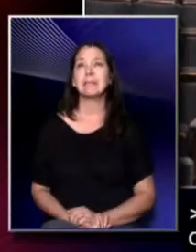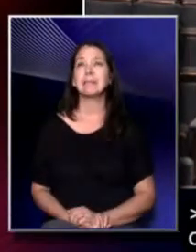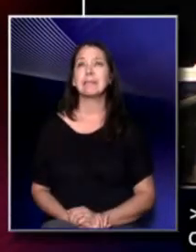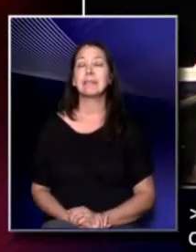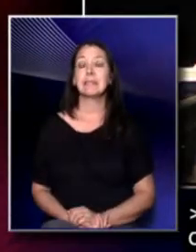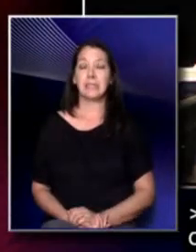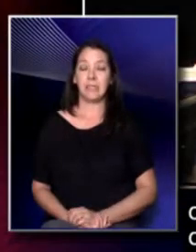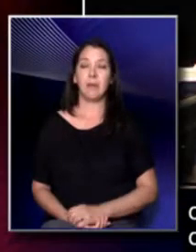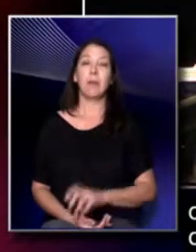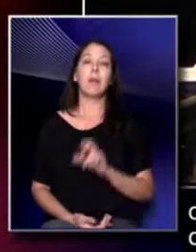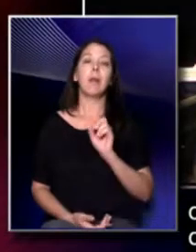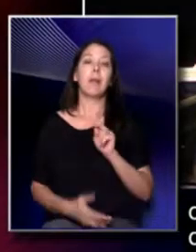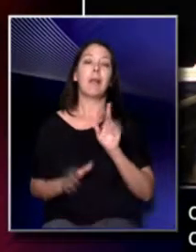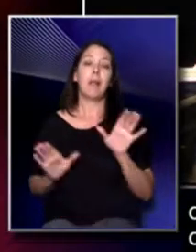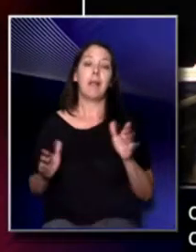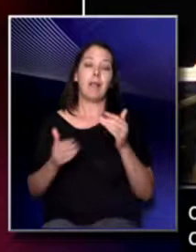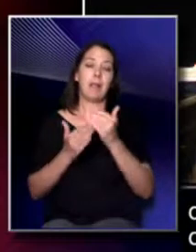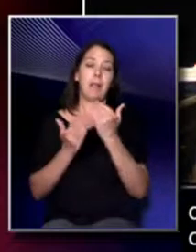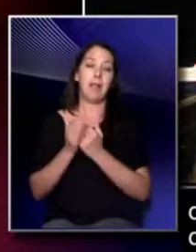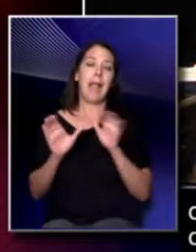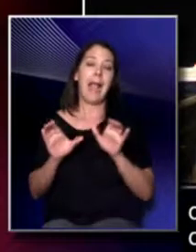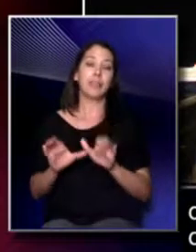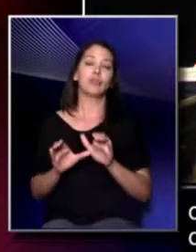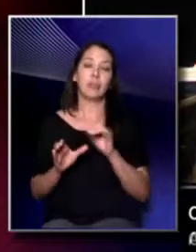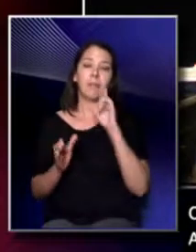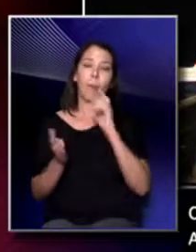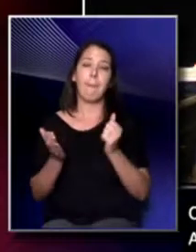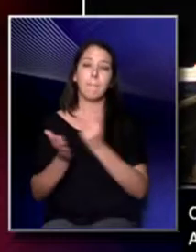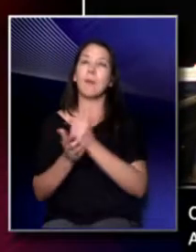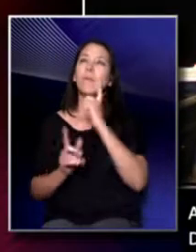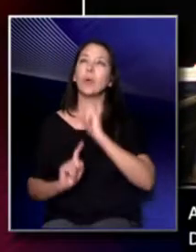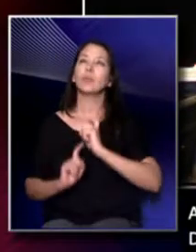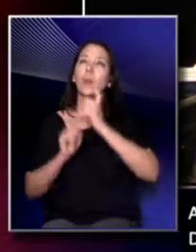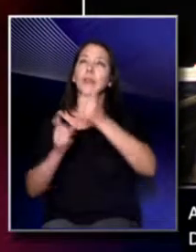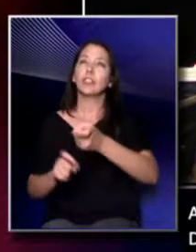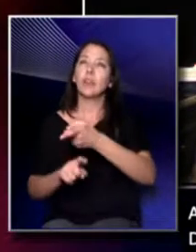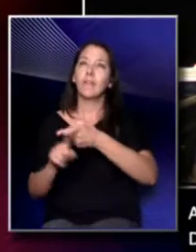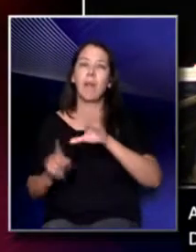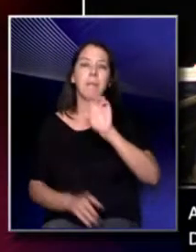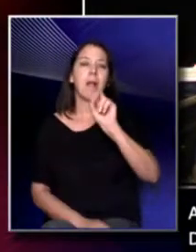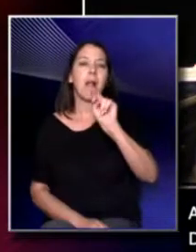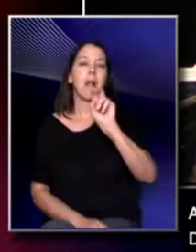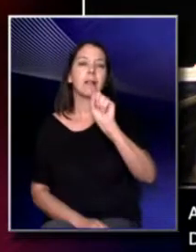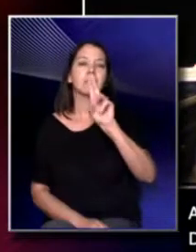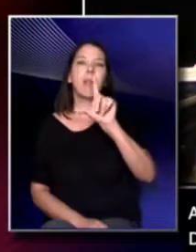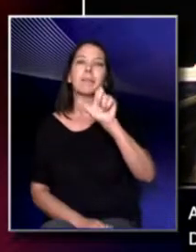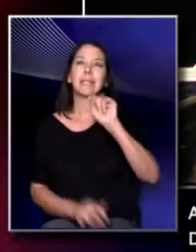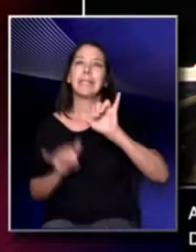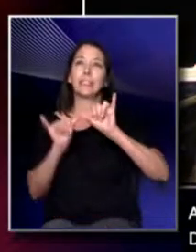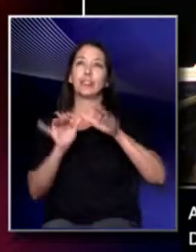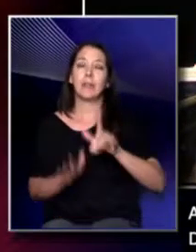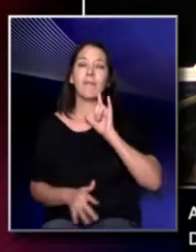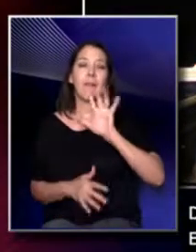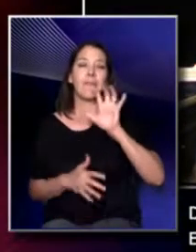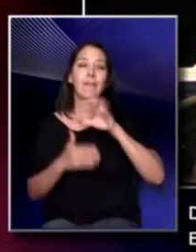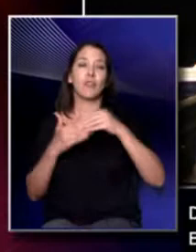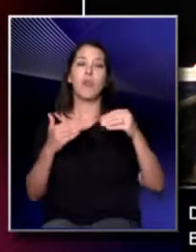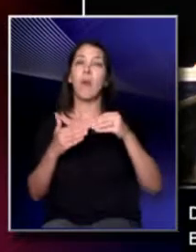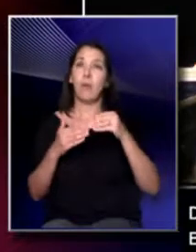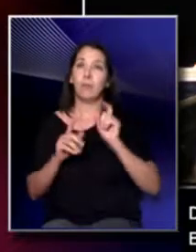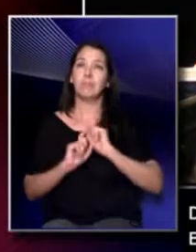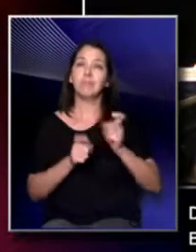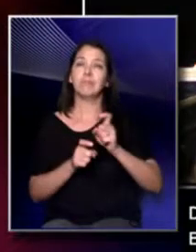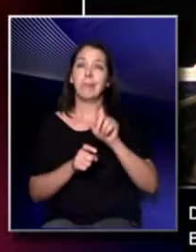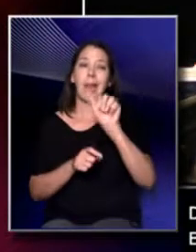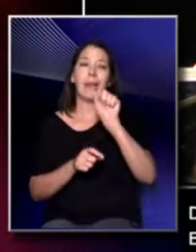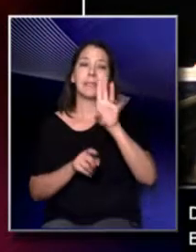Okay, action item for approval of a donation from Consultant Engineering in the amount of $500 designated to the ASDB Museum